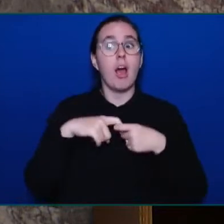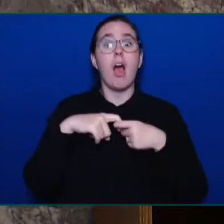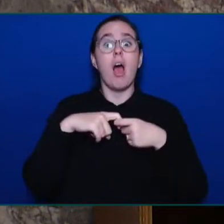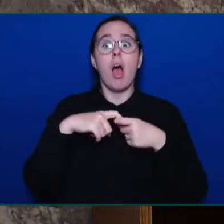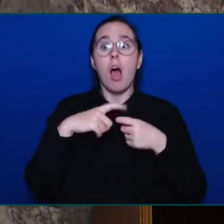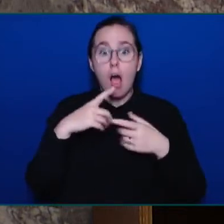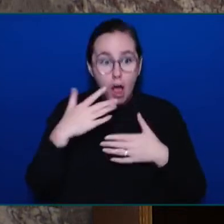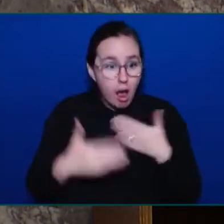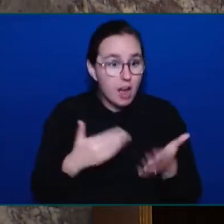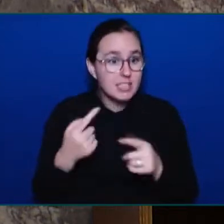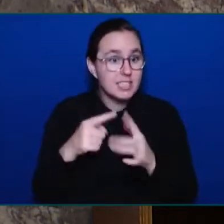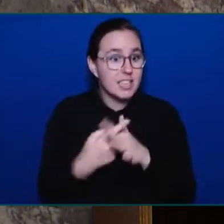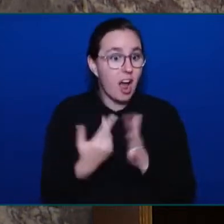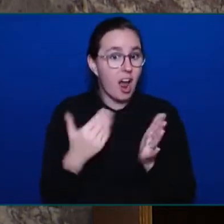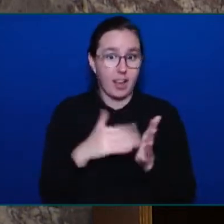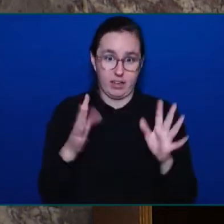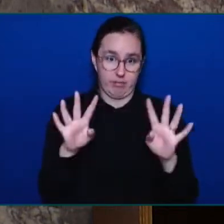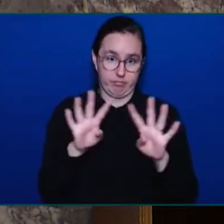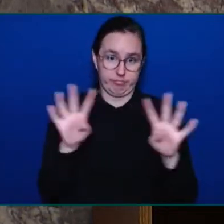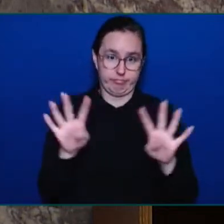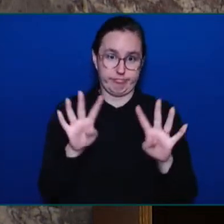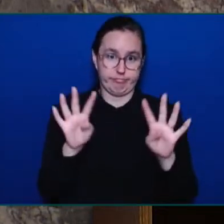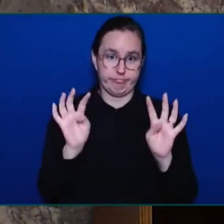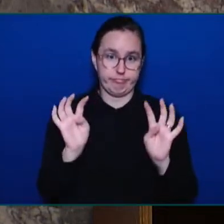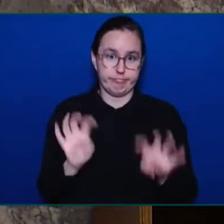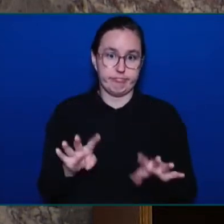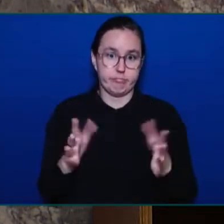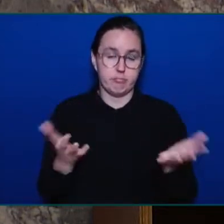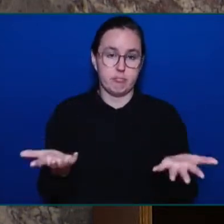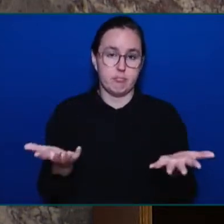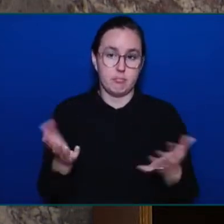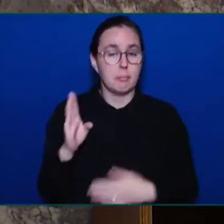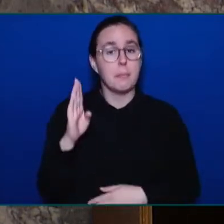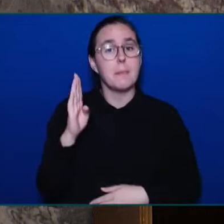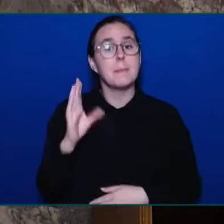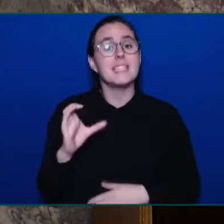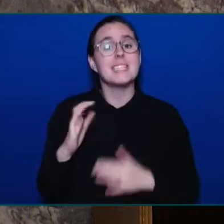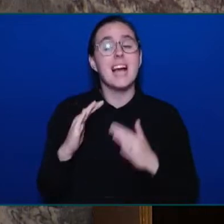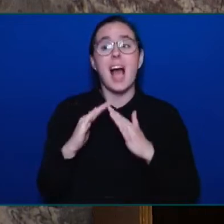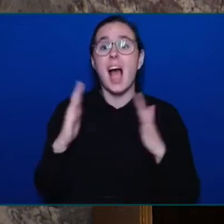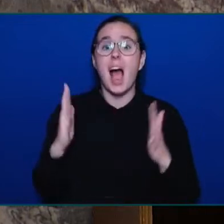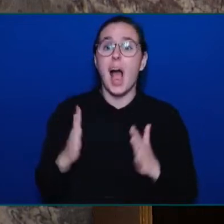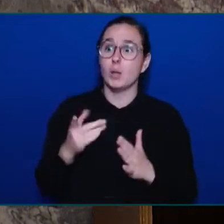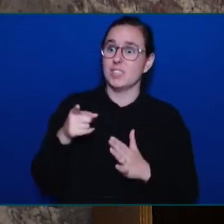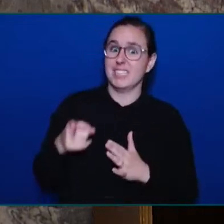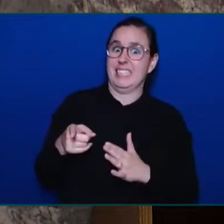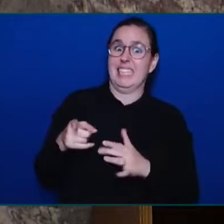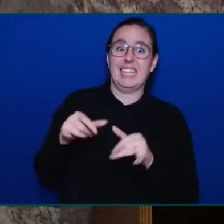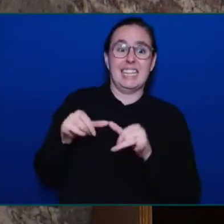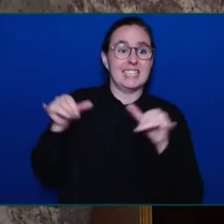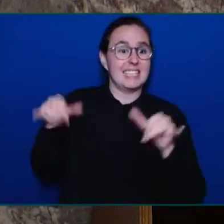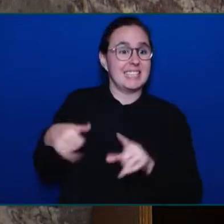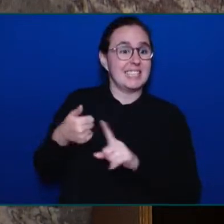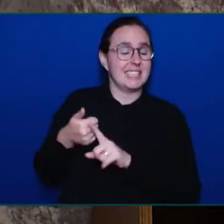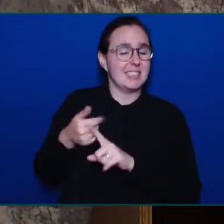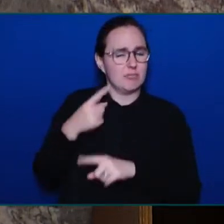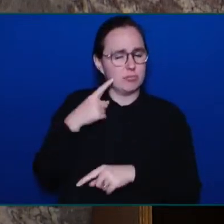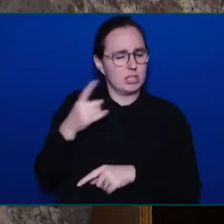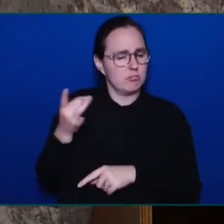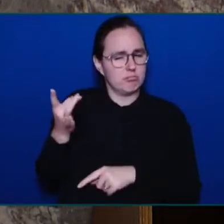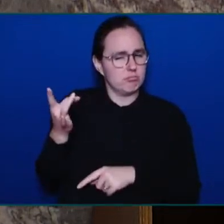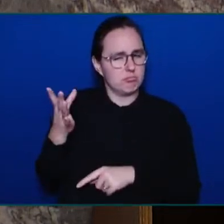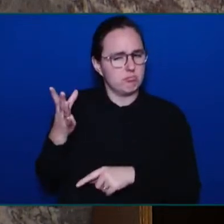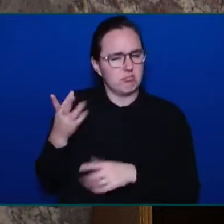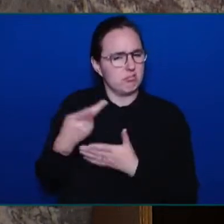disaster. Given the terrible costs of this failure, why has the Premier accomplished absolutely